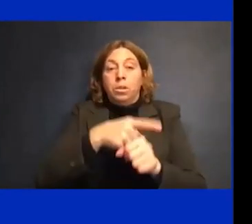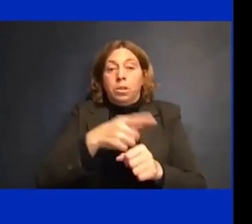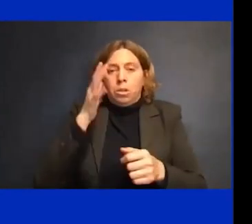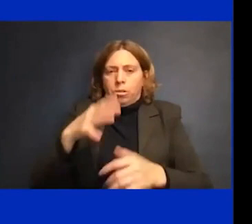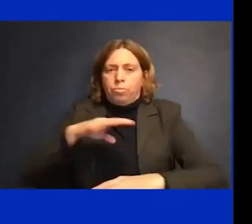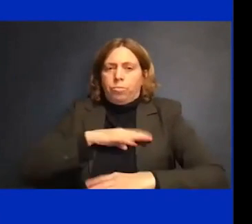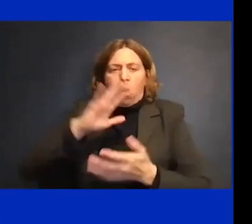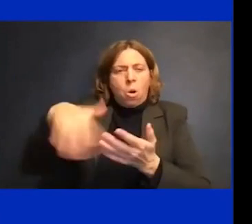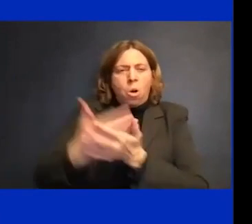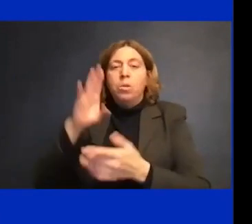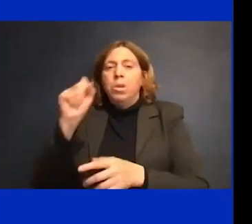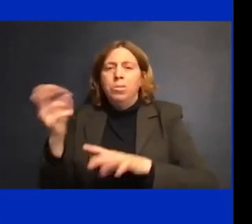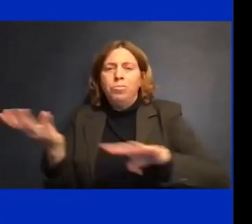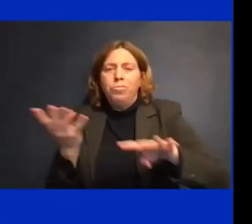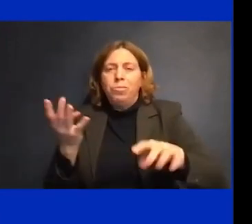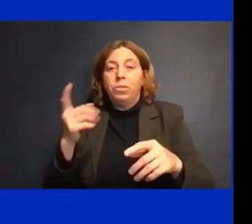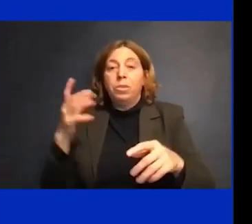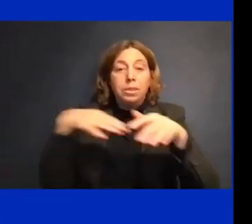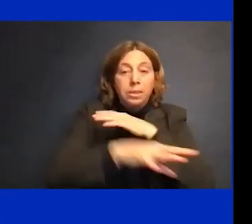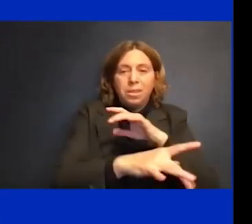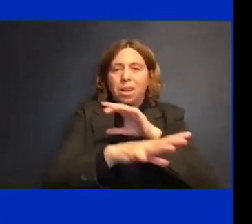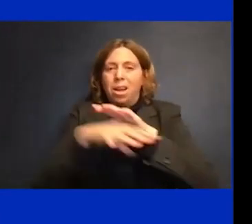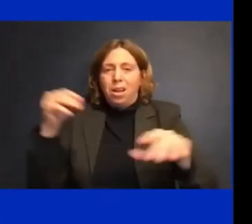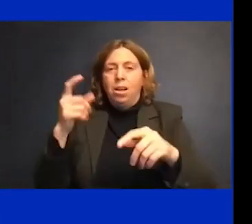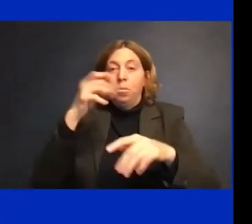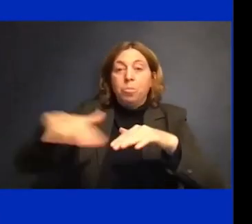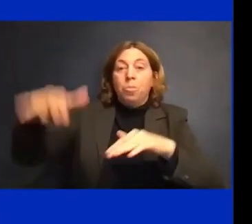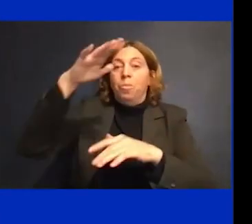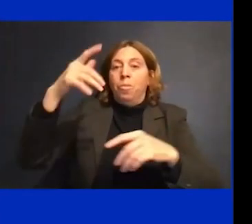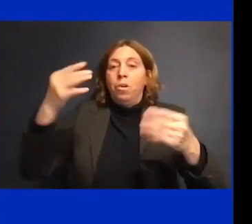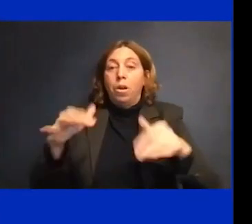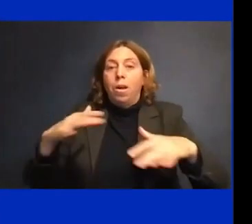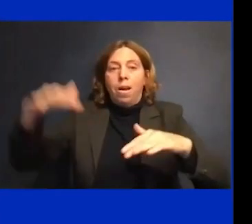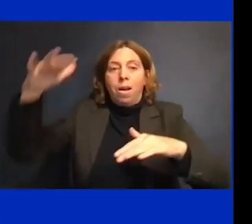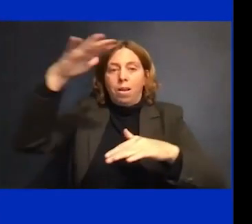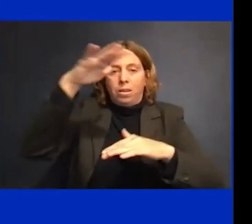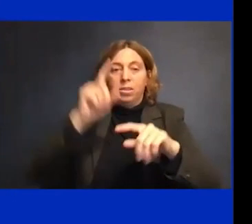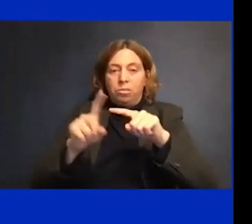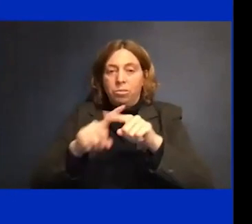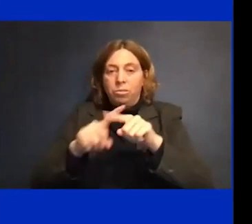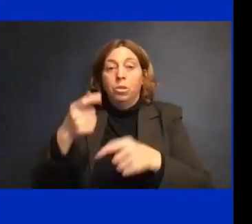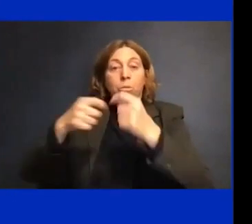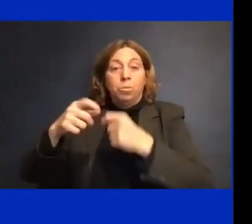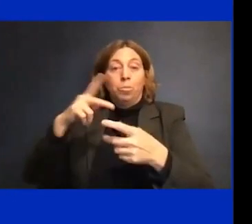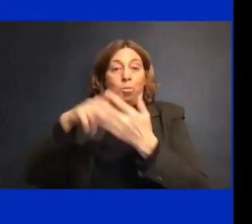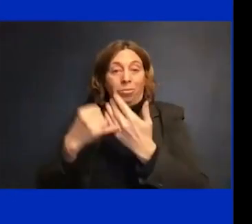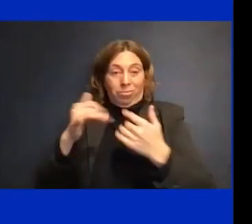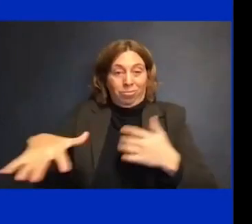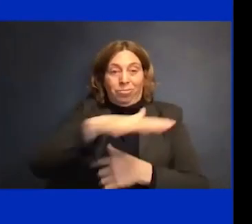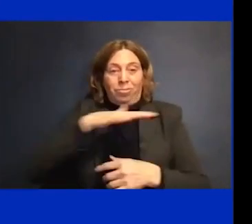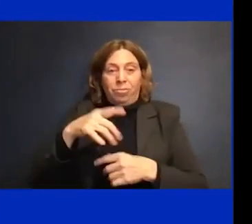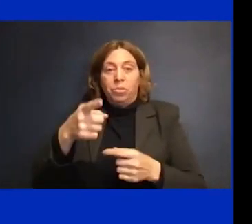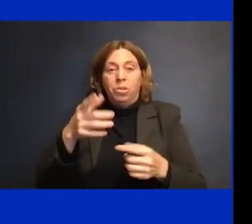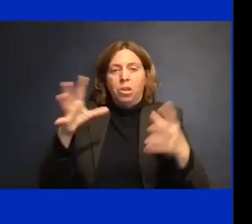and out of the above-grade bus levels of the replacement facility to and from the Lincoln Tunnel. Spanning an area of